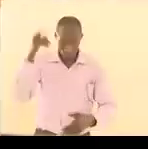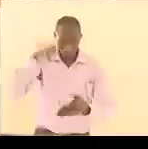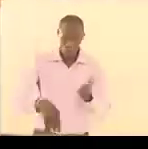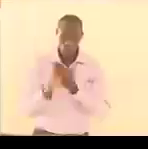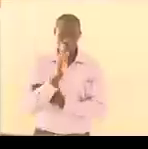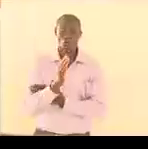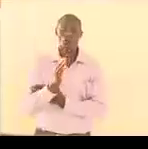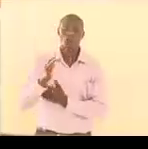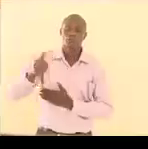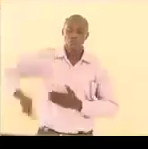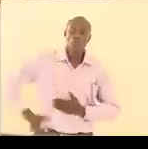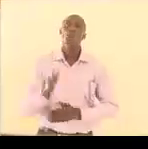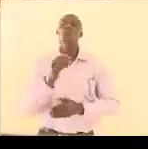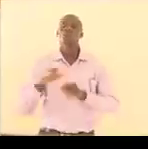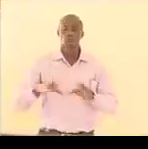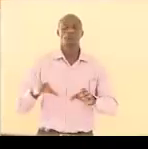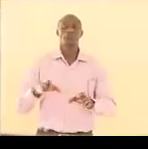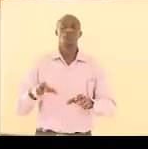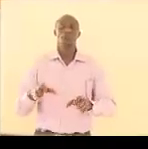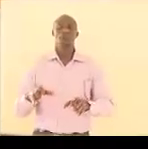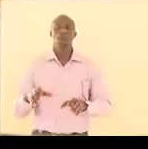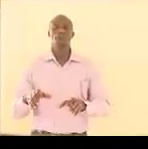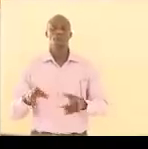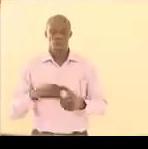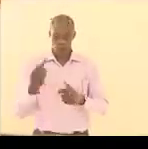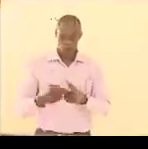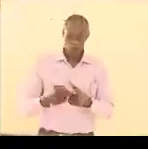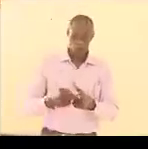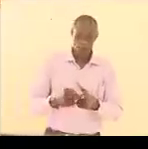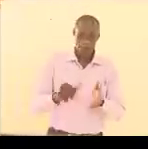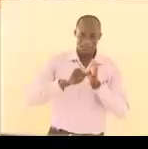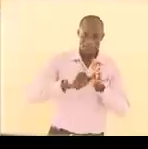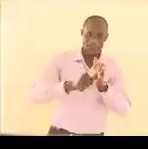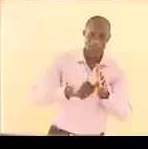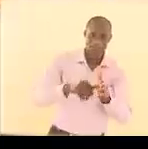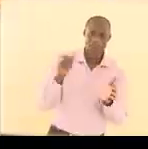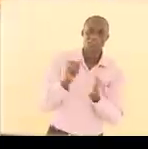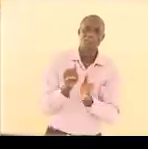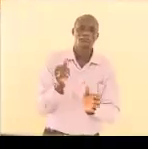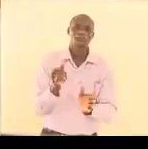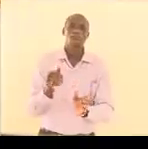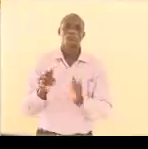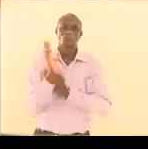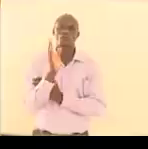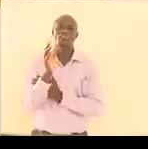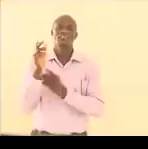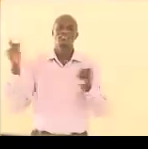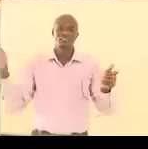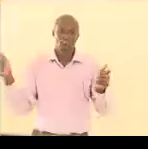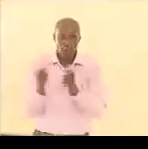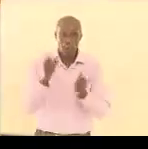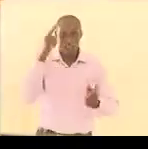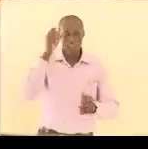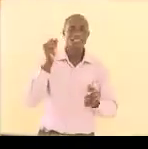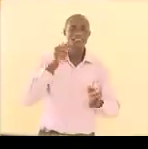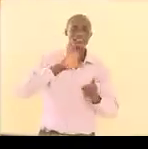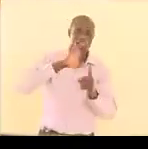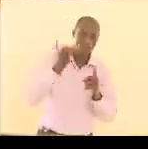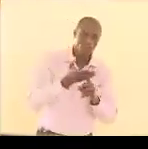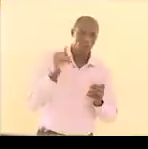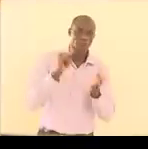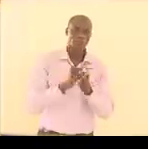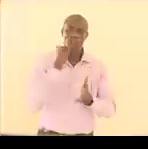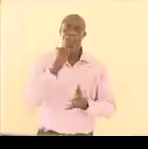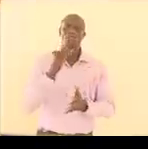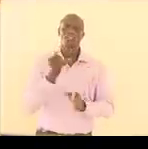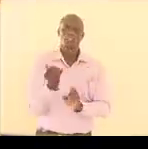can do or what God should do. Rather than insist that God meets his own conditions, this is why